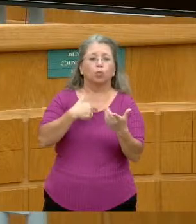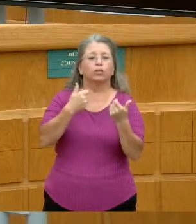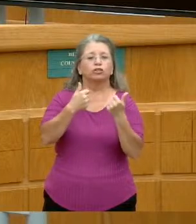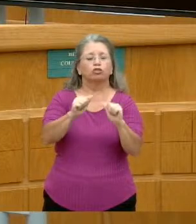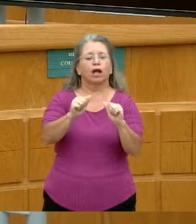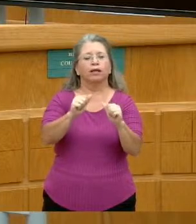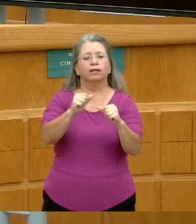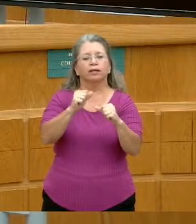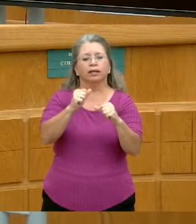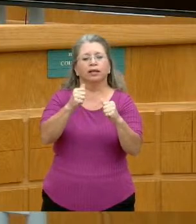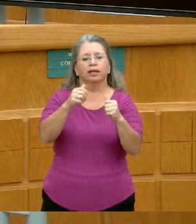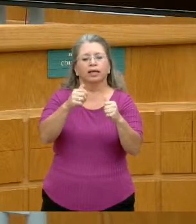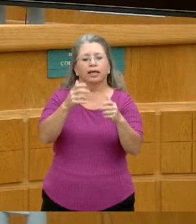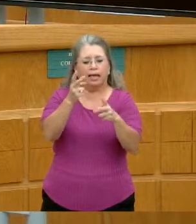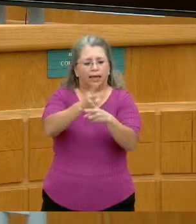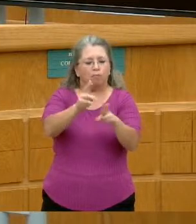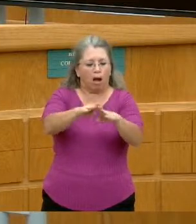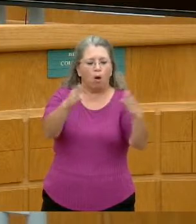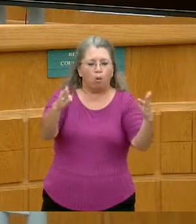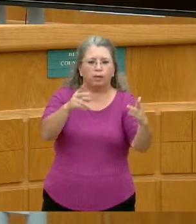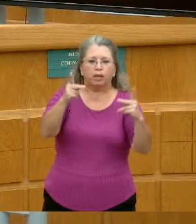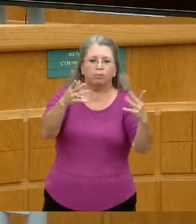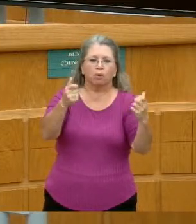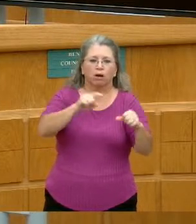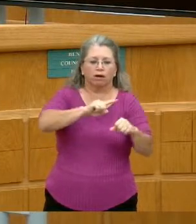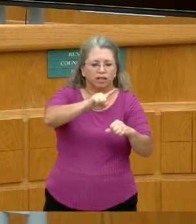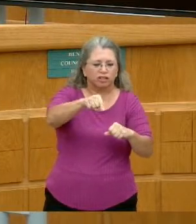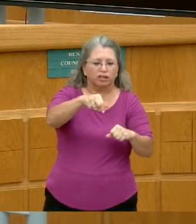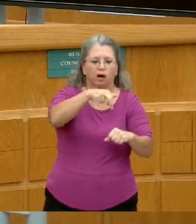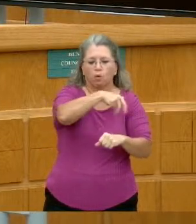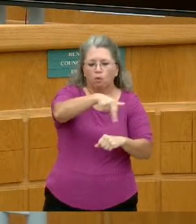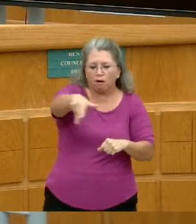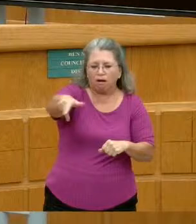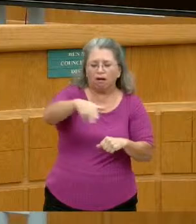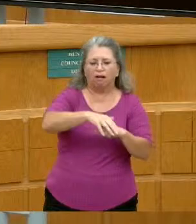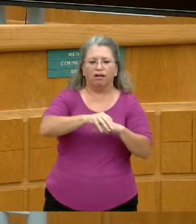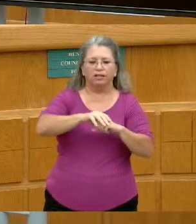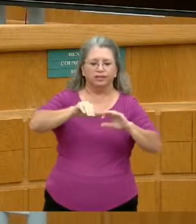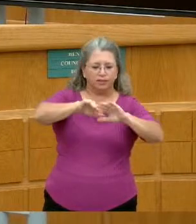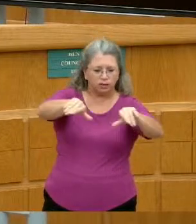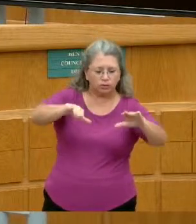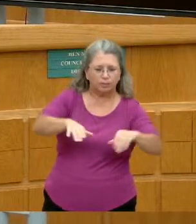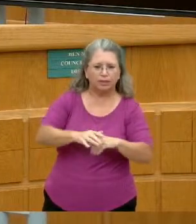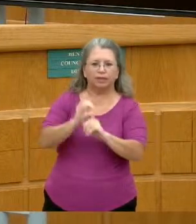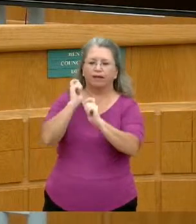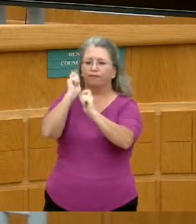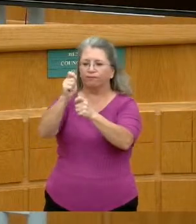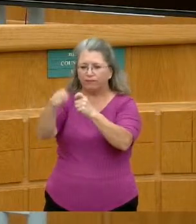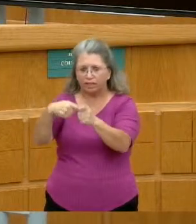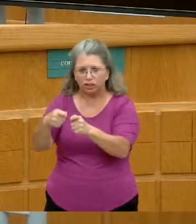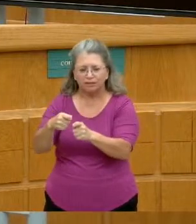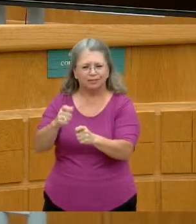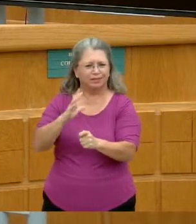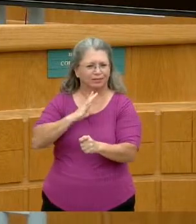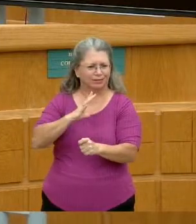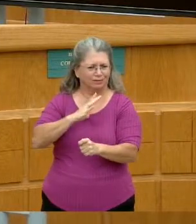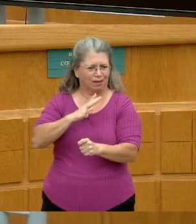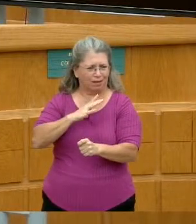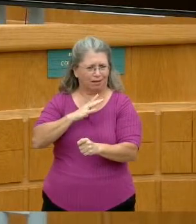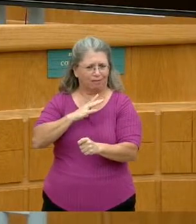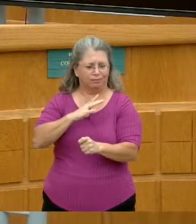for people to go out there if they want to walk, if they want to go swimming, they want to go fishing, that's fine, but we